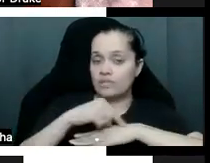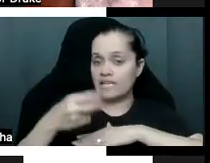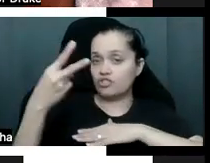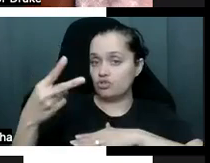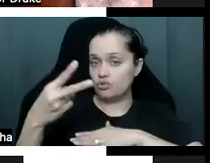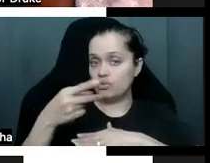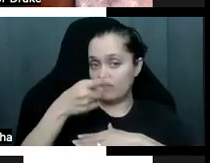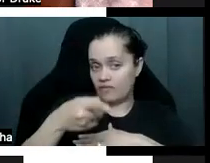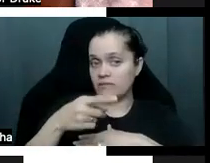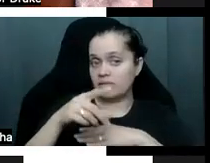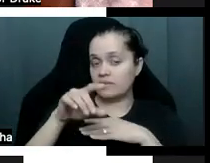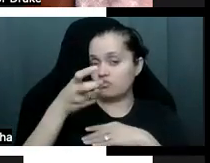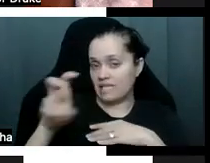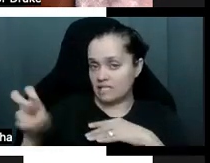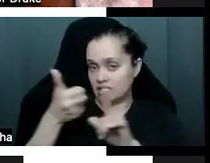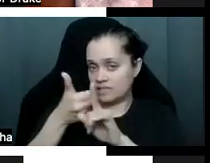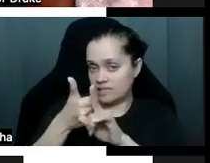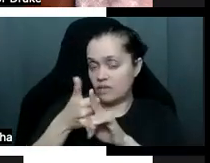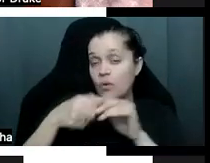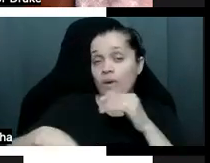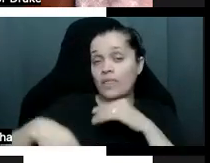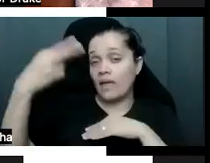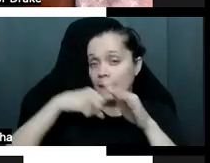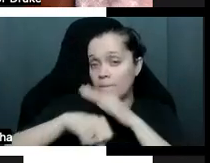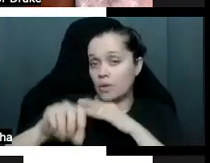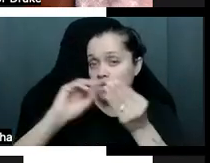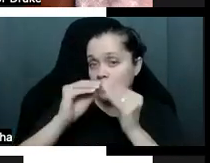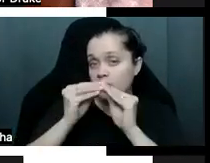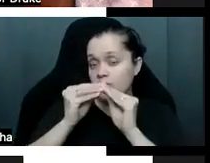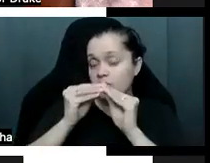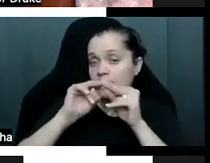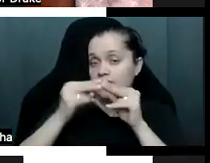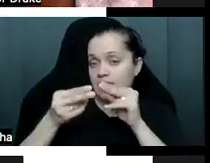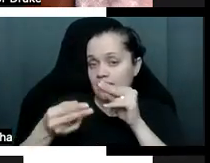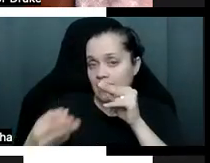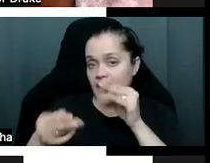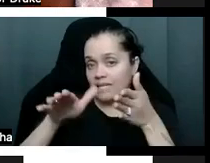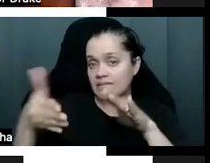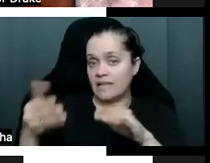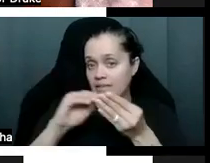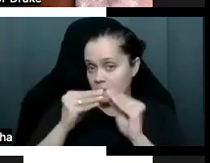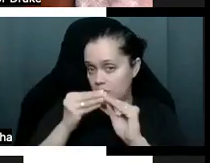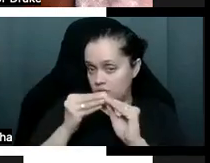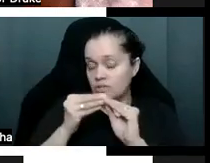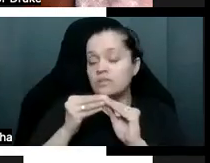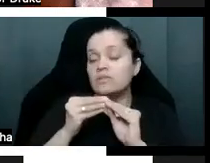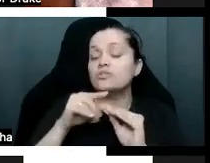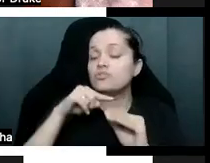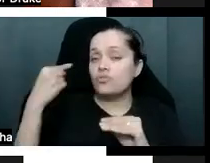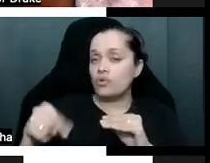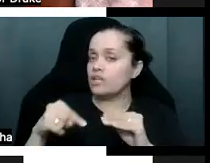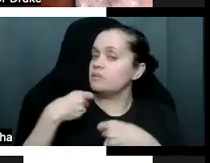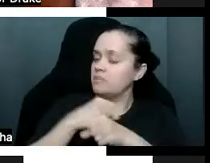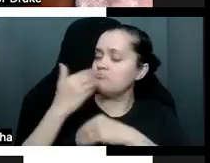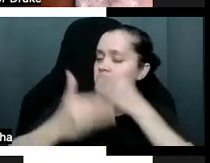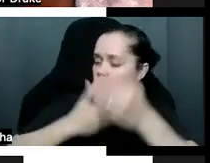demographic transition with high birth rates, but declining death rates. Russia had made some progress, just